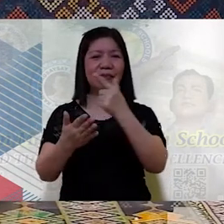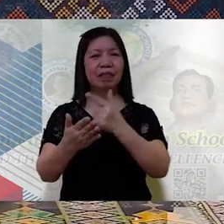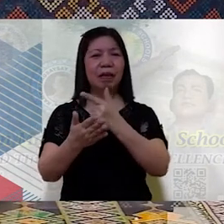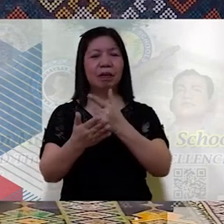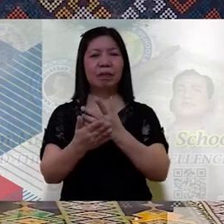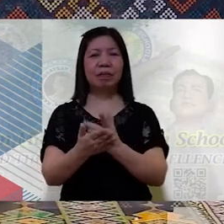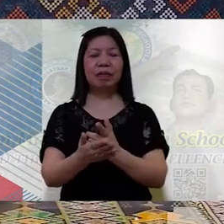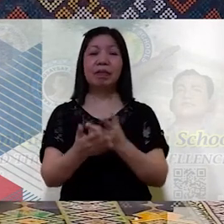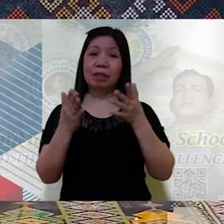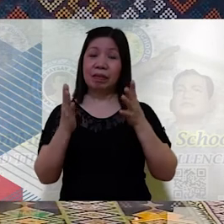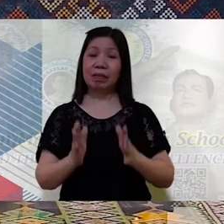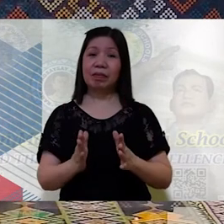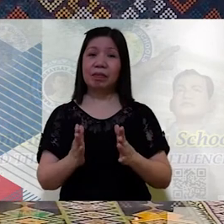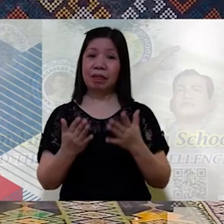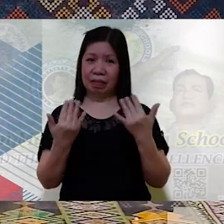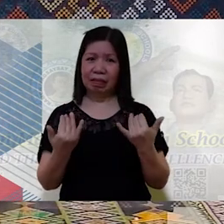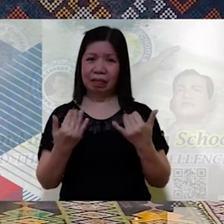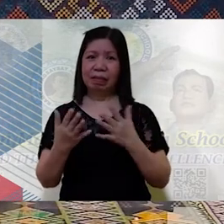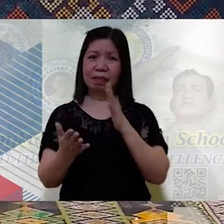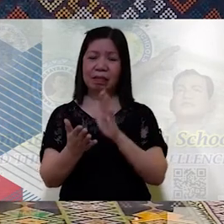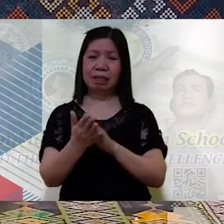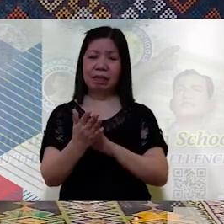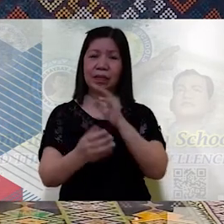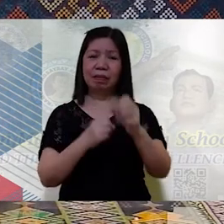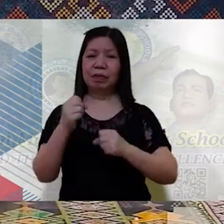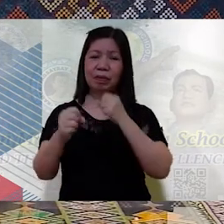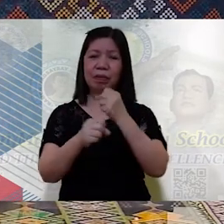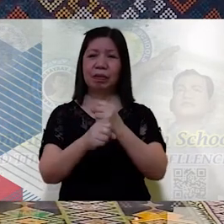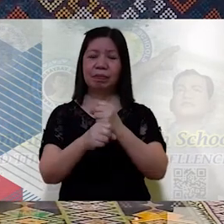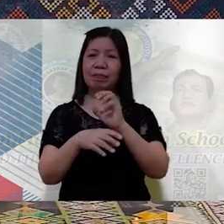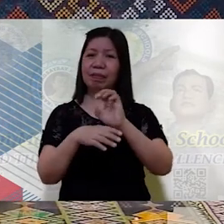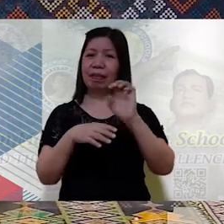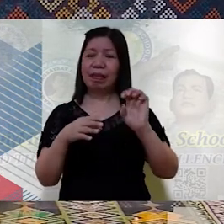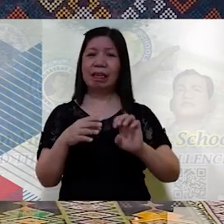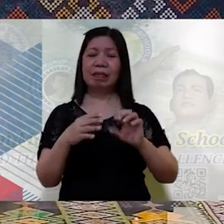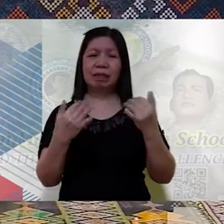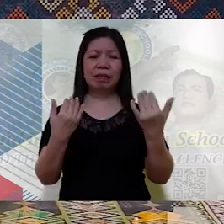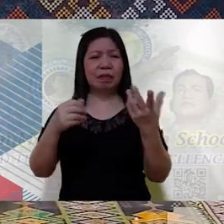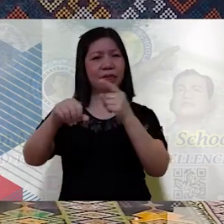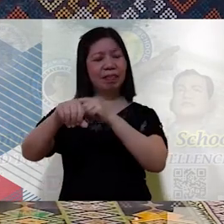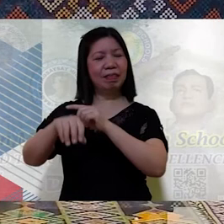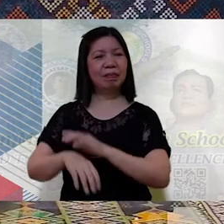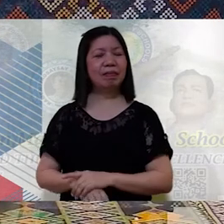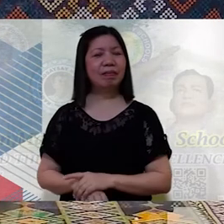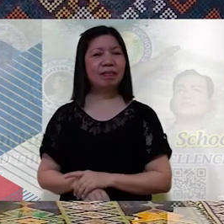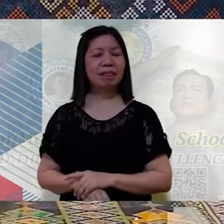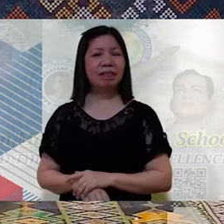graduates for the school year which ends at this